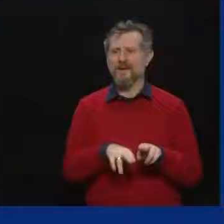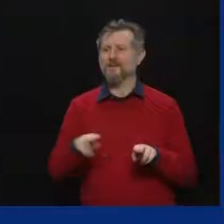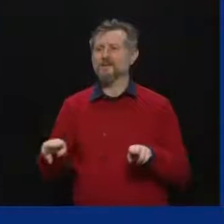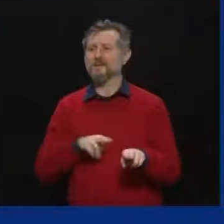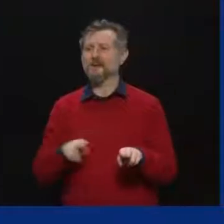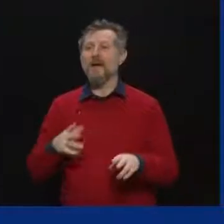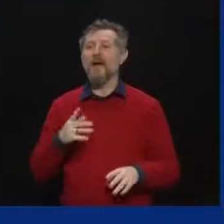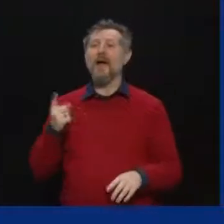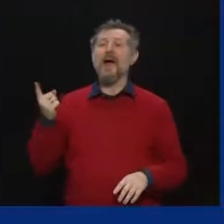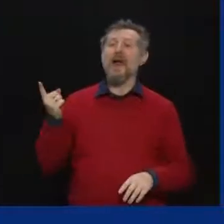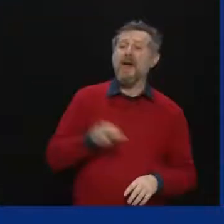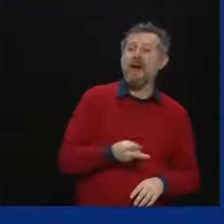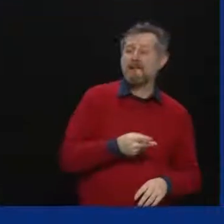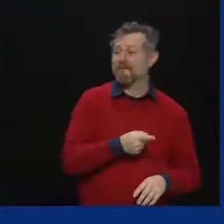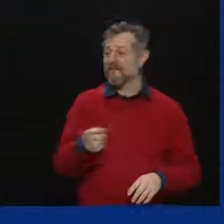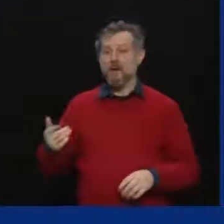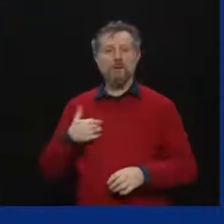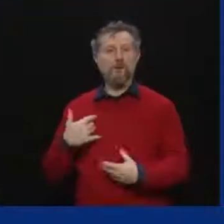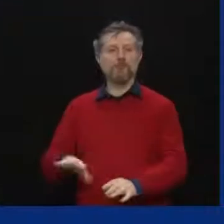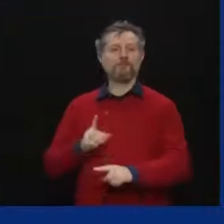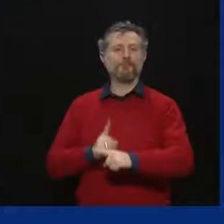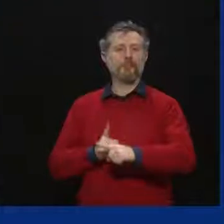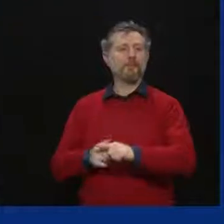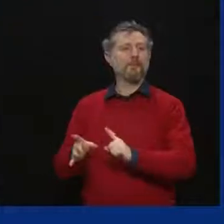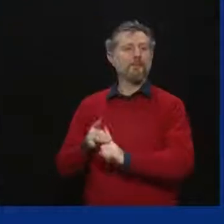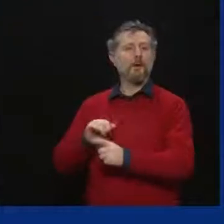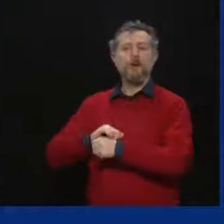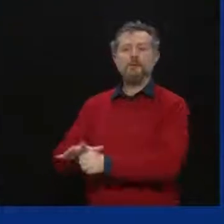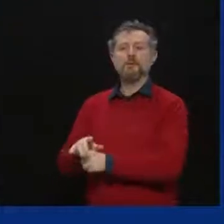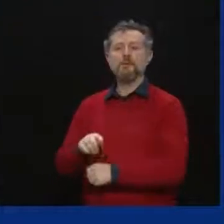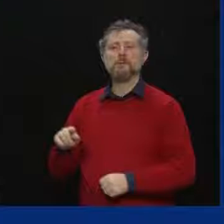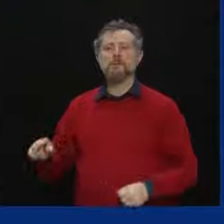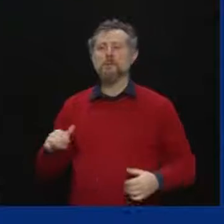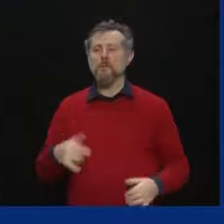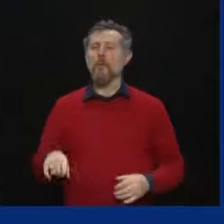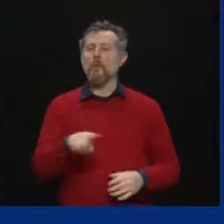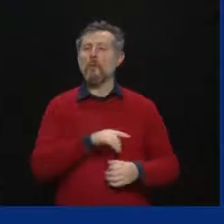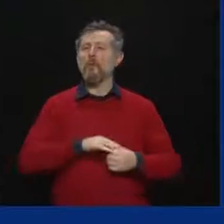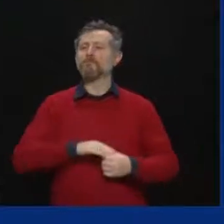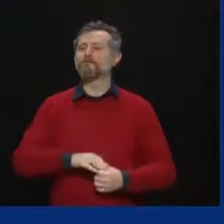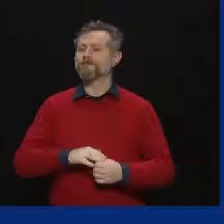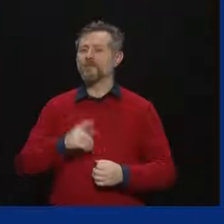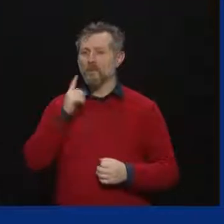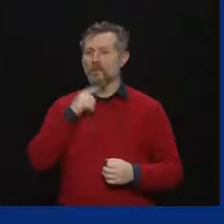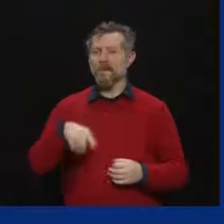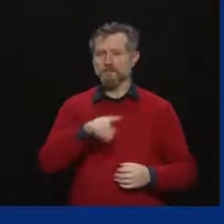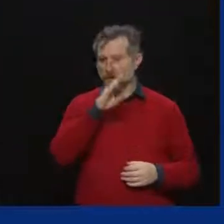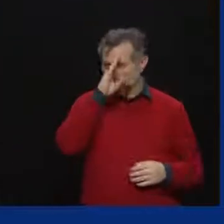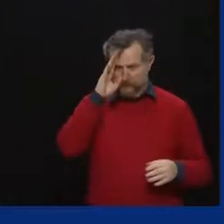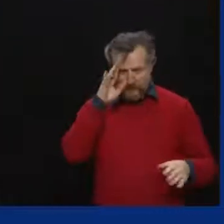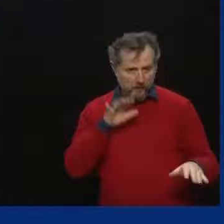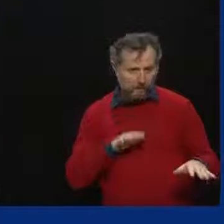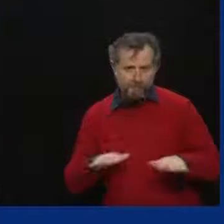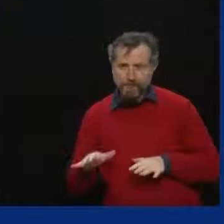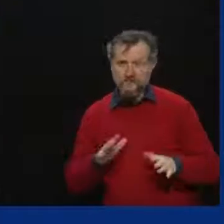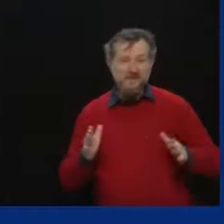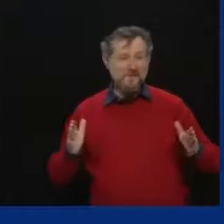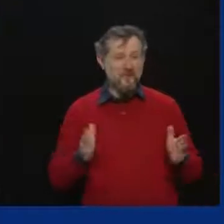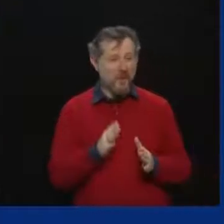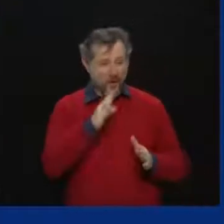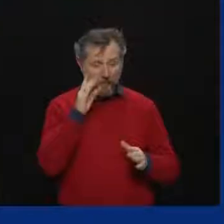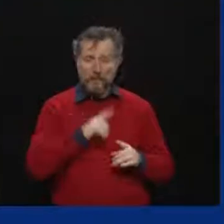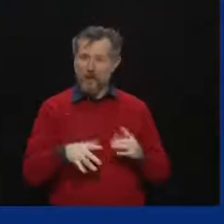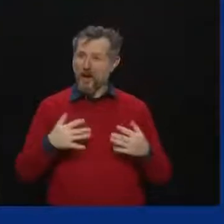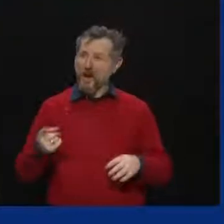COVID patients. And so this is putting a real stress on our smaller upstate healthcare systems, and this is even